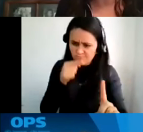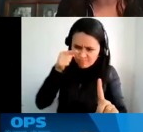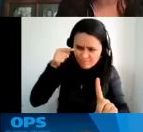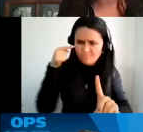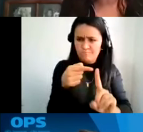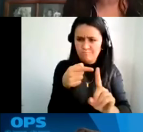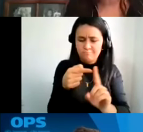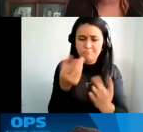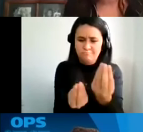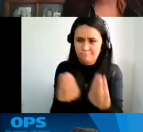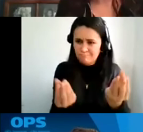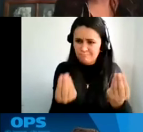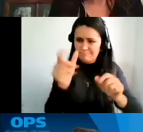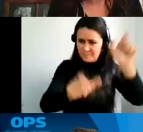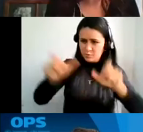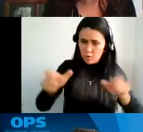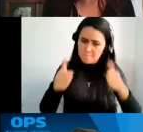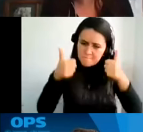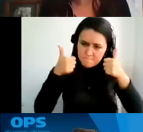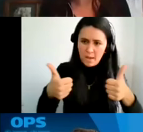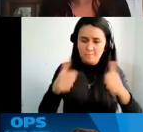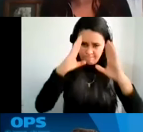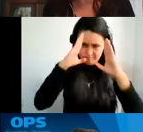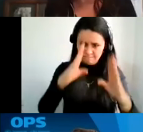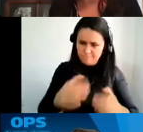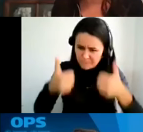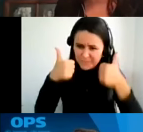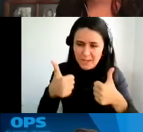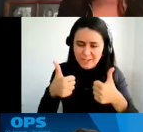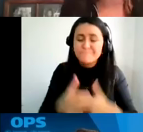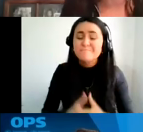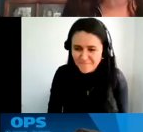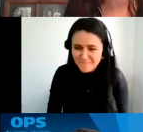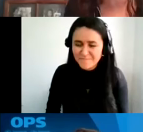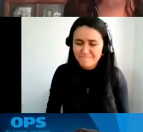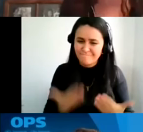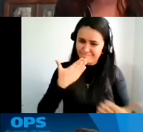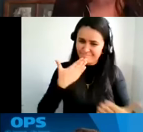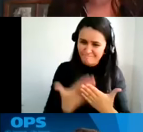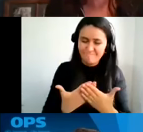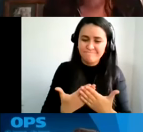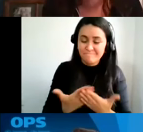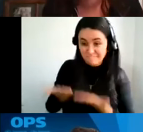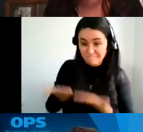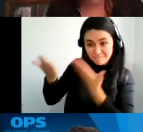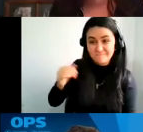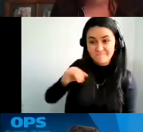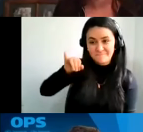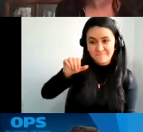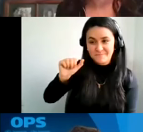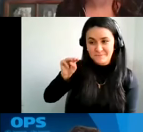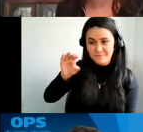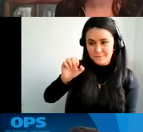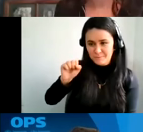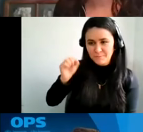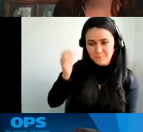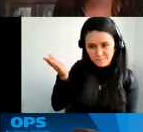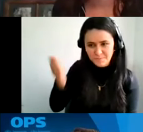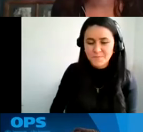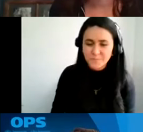developed from this analysis, we could then provide better coverage for the various distinct affectations that affect